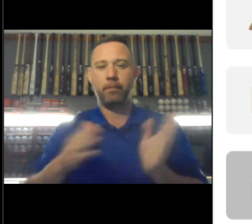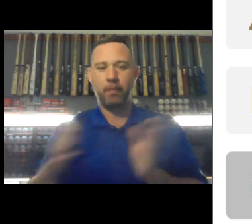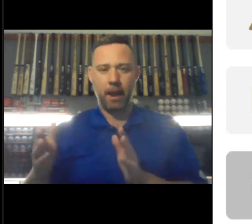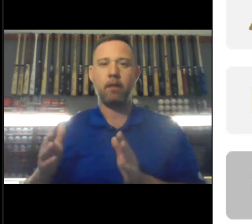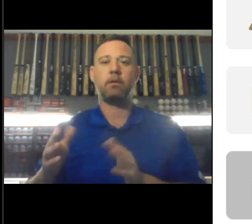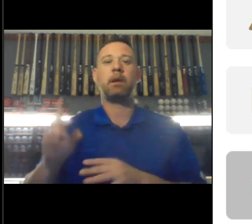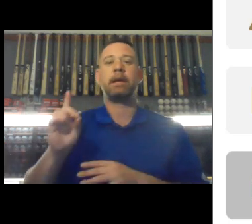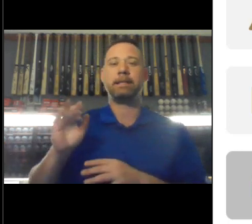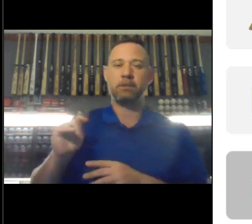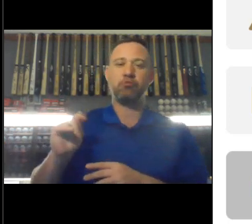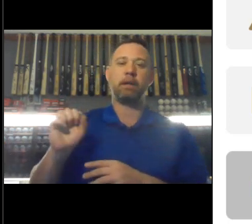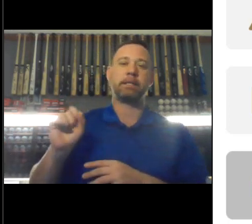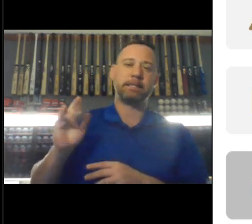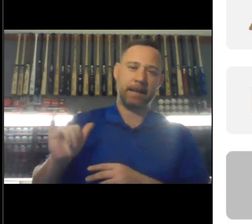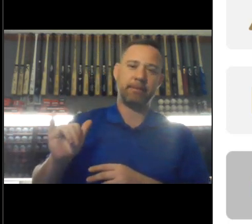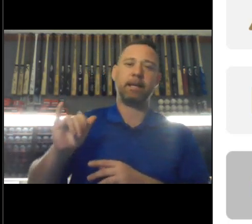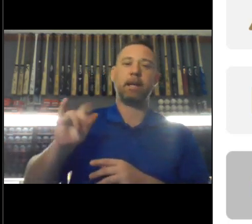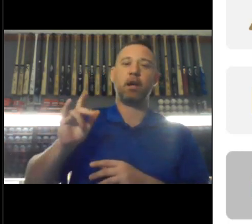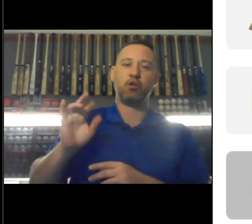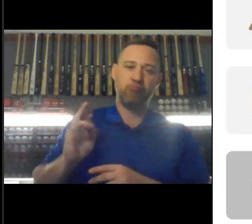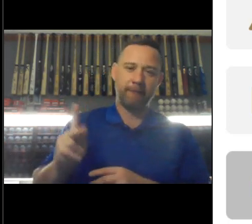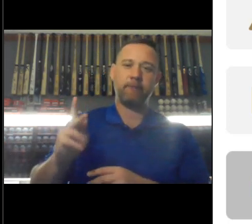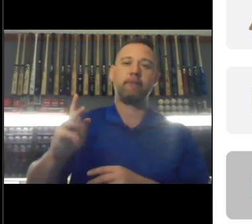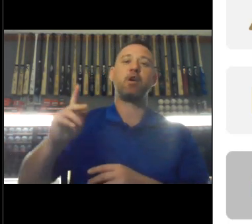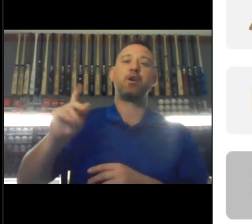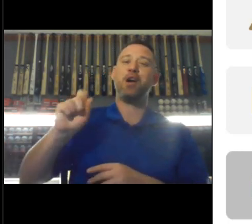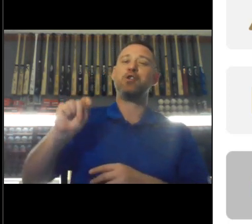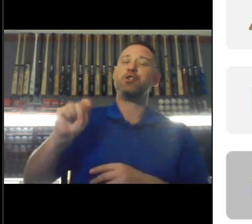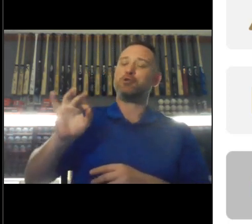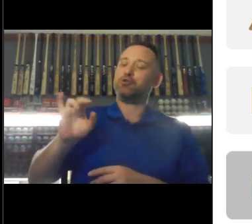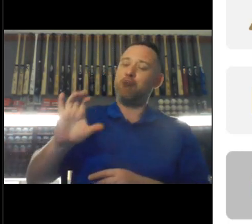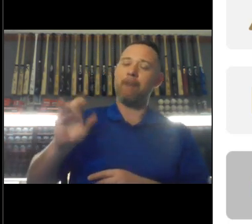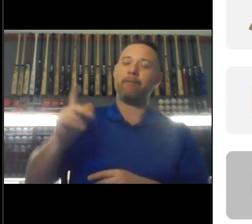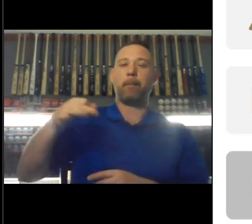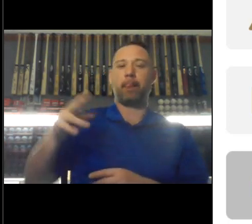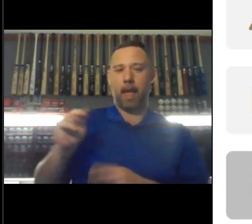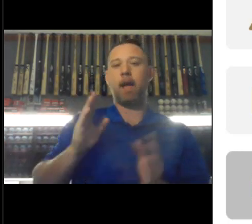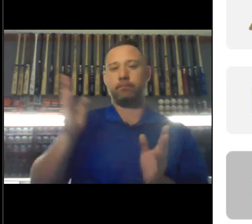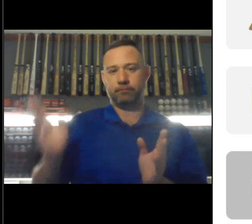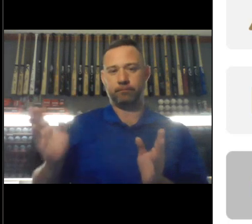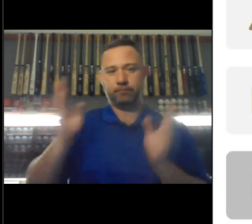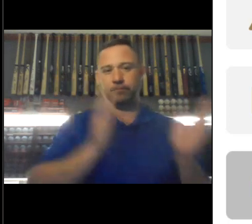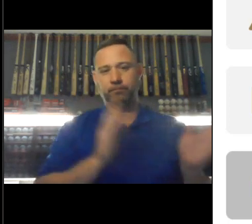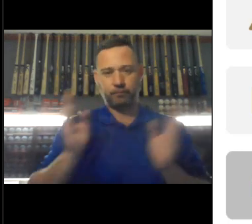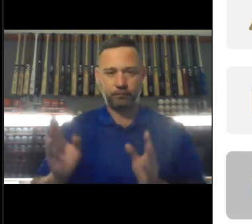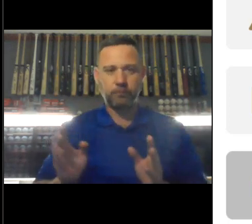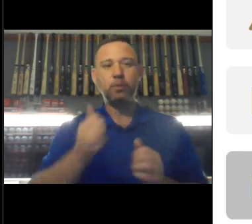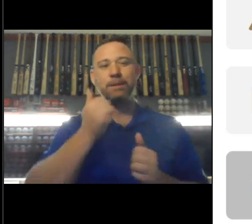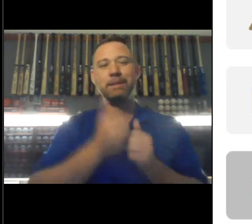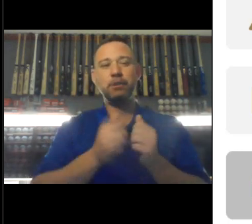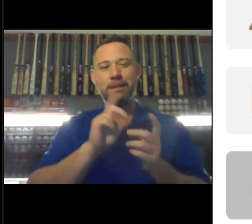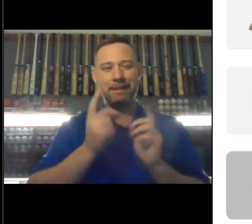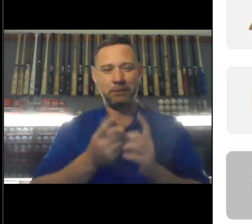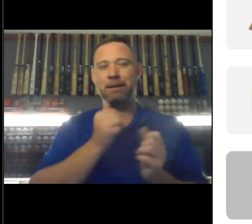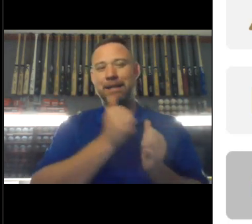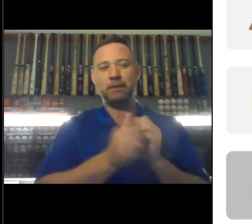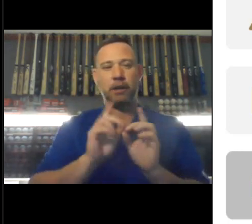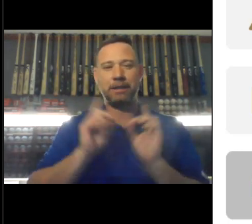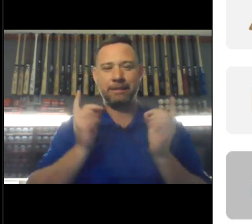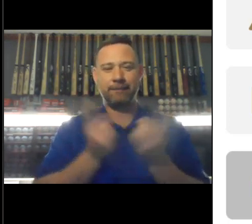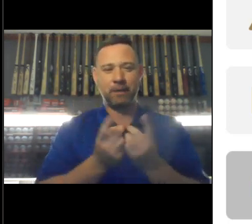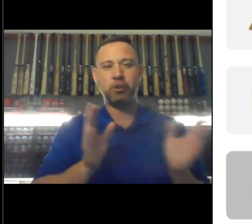Traffic Safety Plan. So the safe system leads that I spoke about last time, in each district and each division, they're going to be responsible